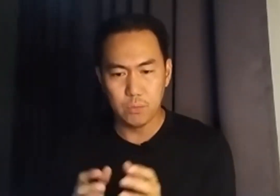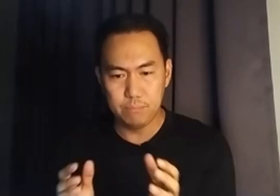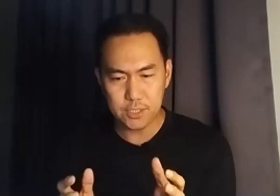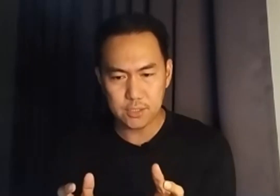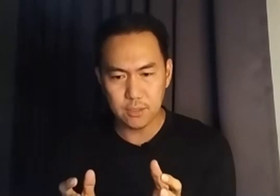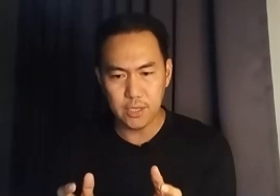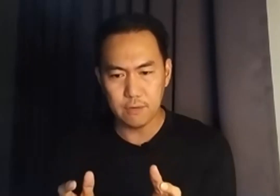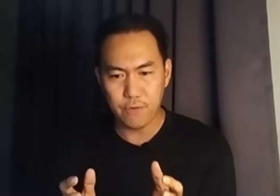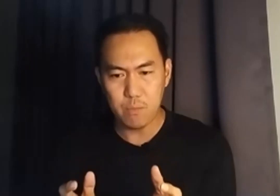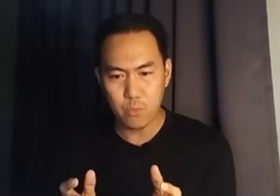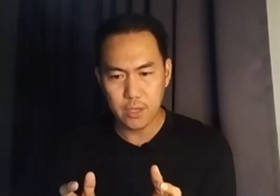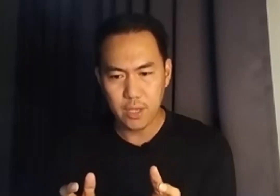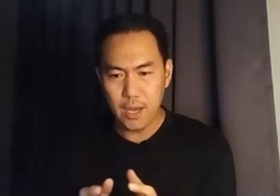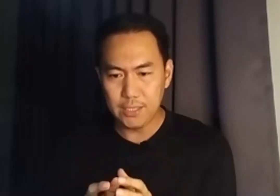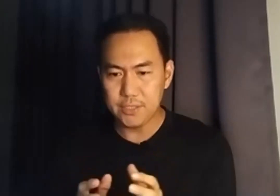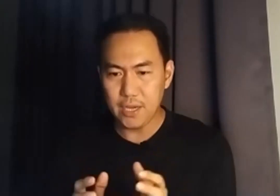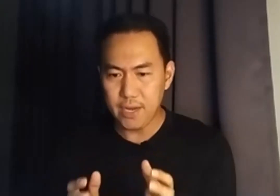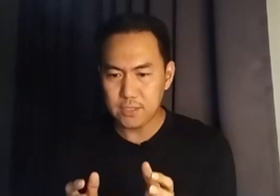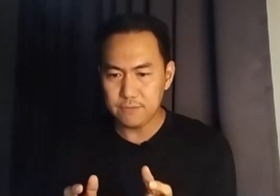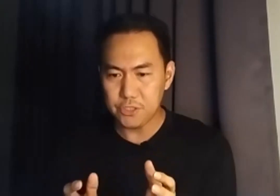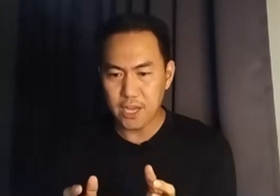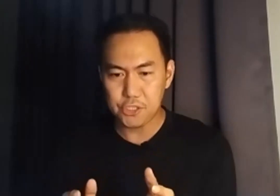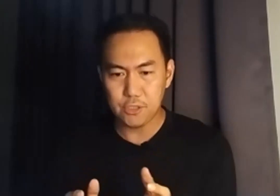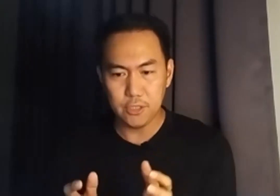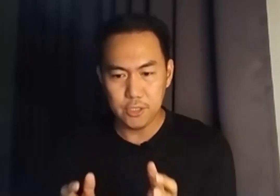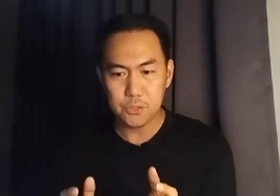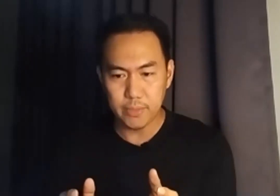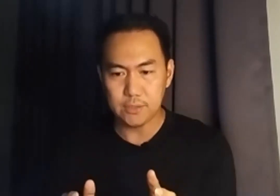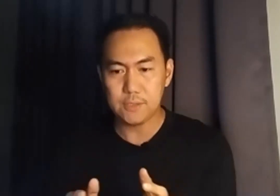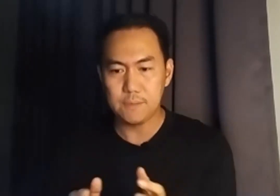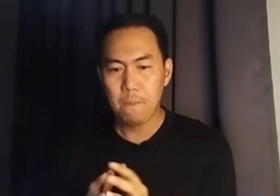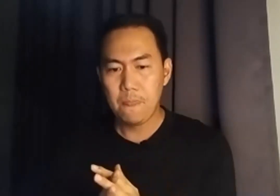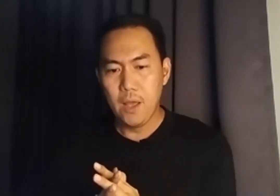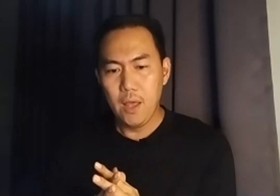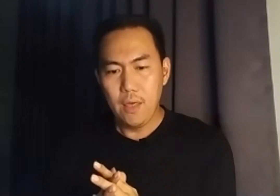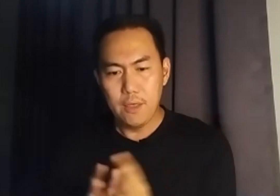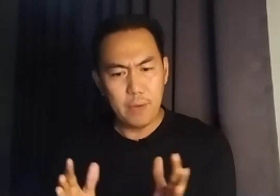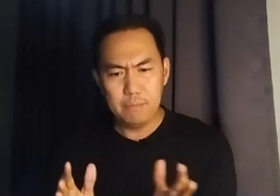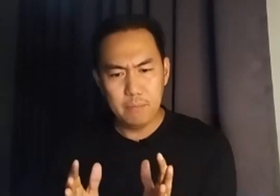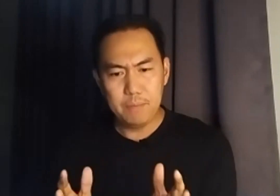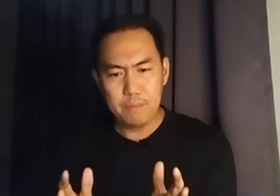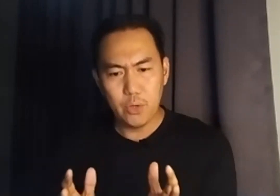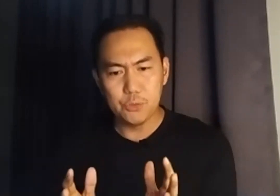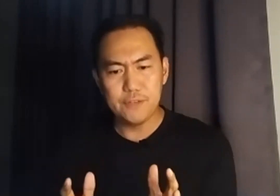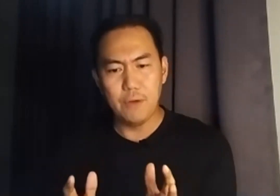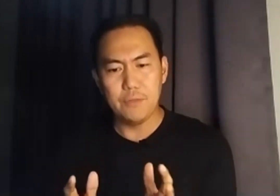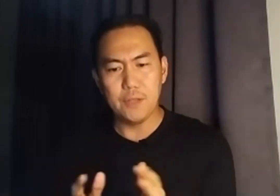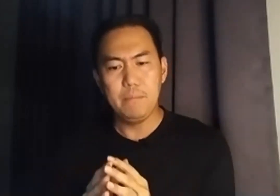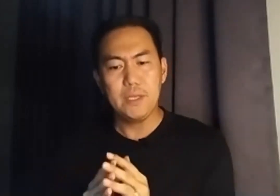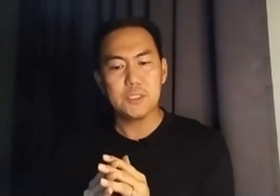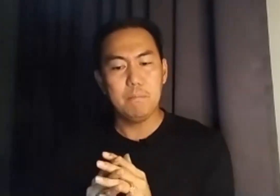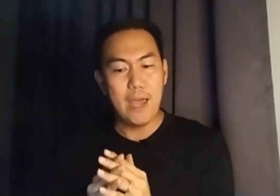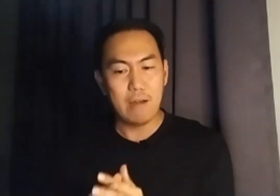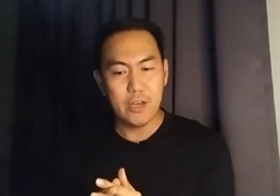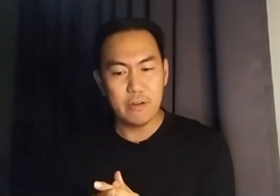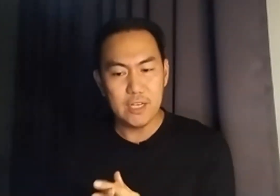a robust legal framework and directive international instruments. My paper also found that the